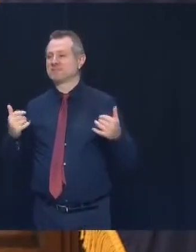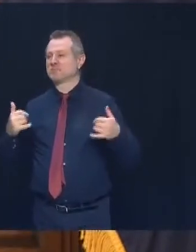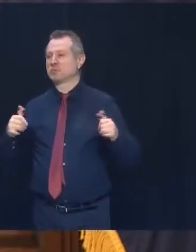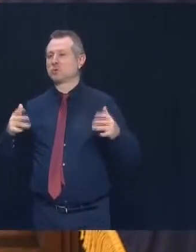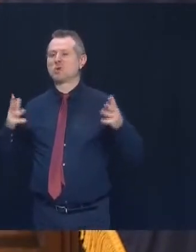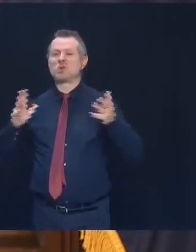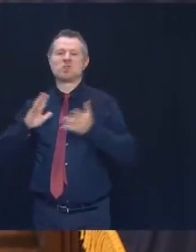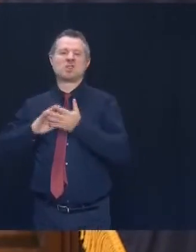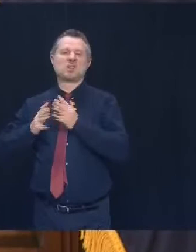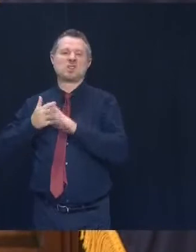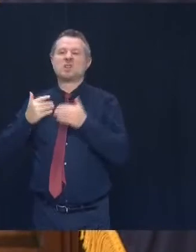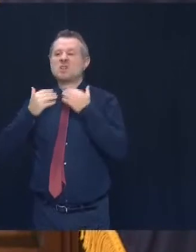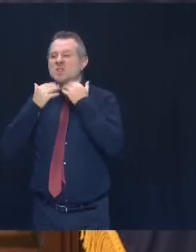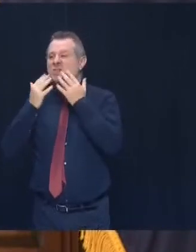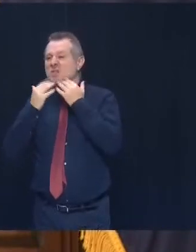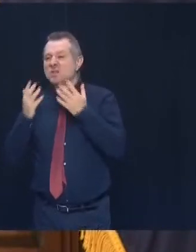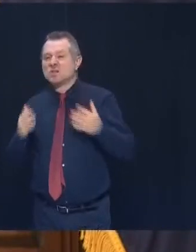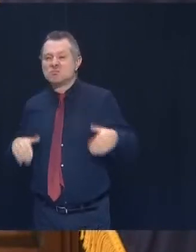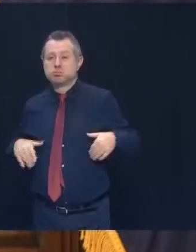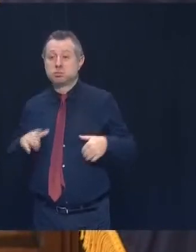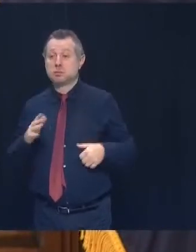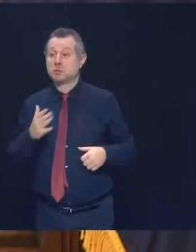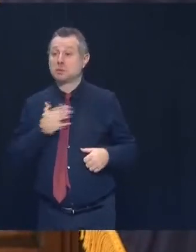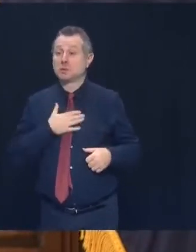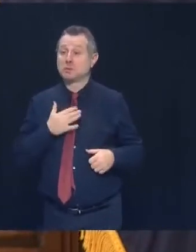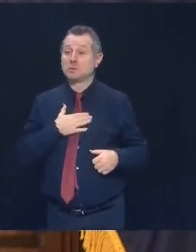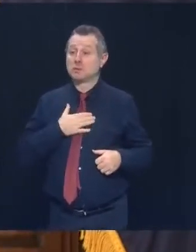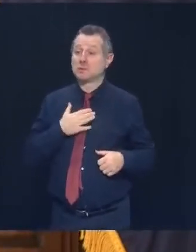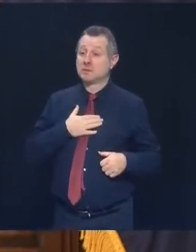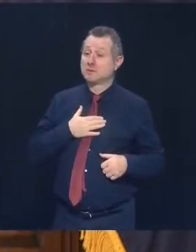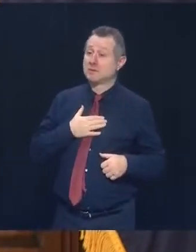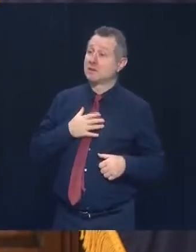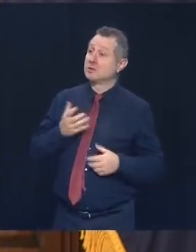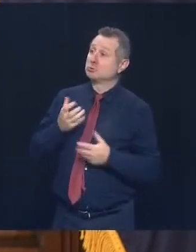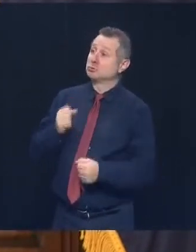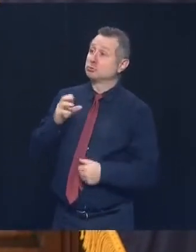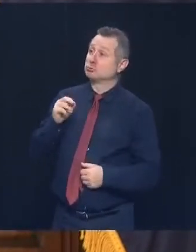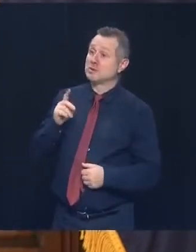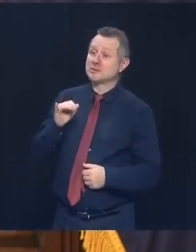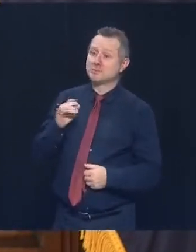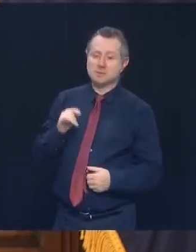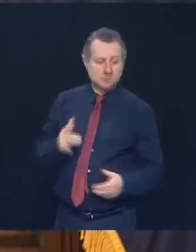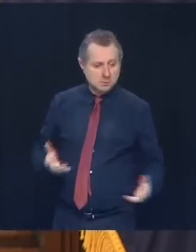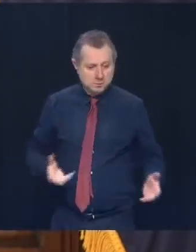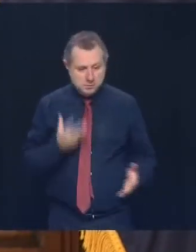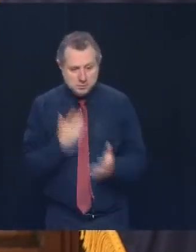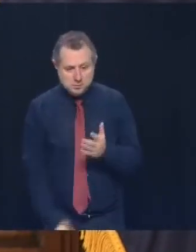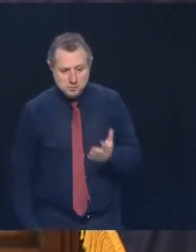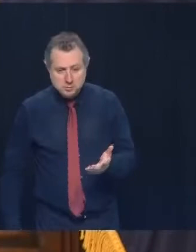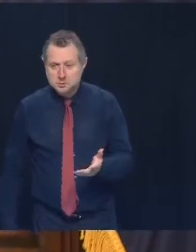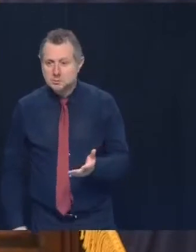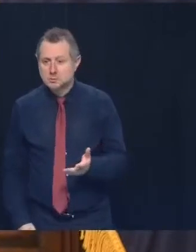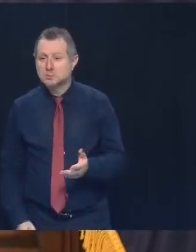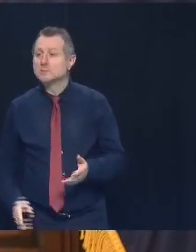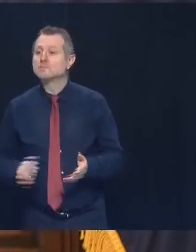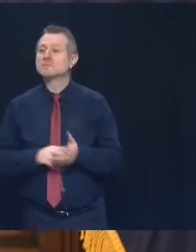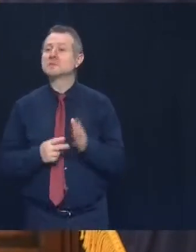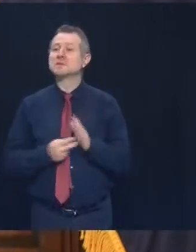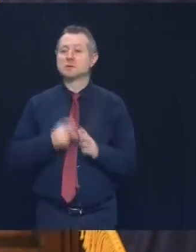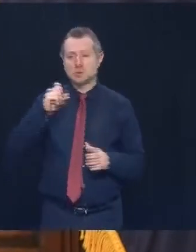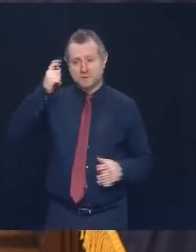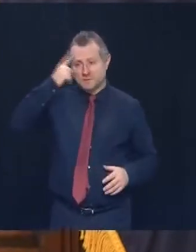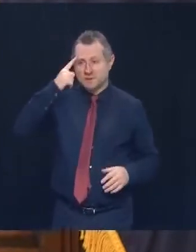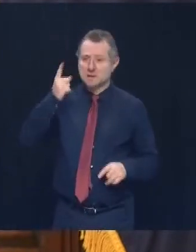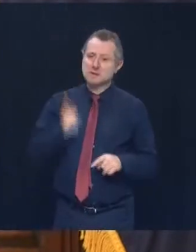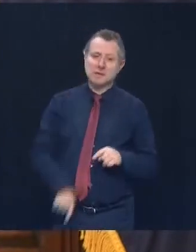because my credibility would be gone, and government wouldn't have any ability to enforce it,